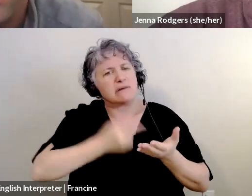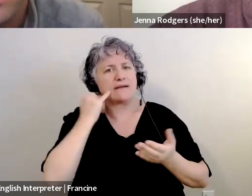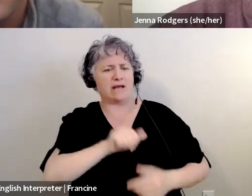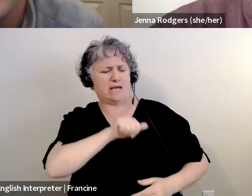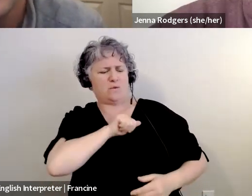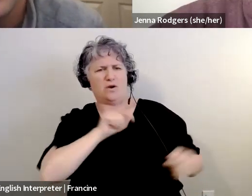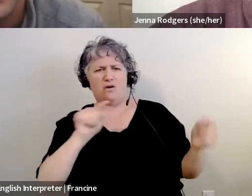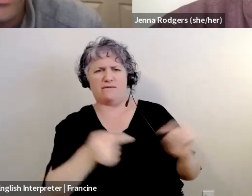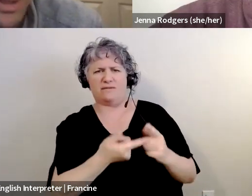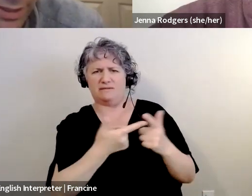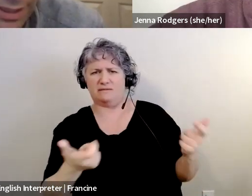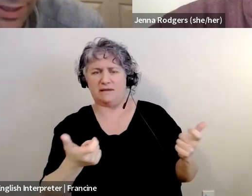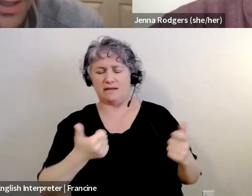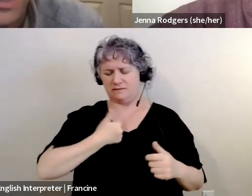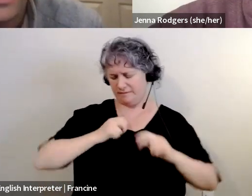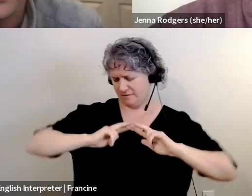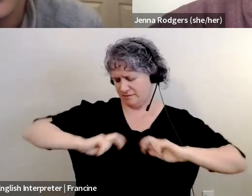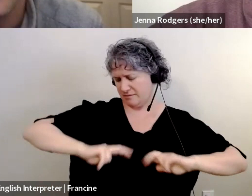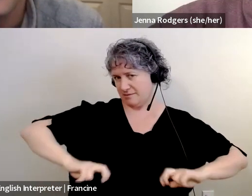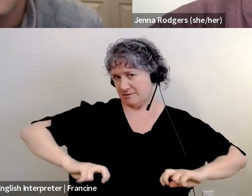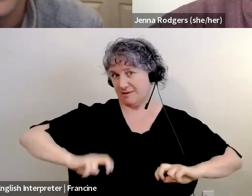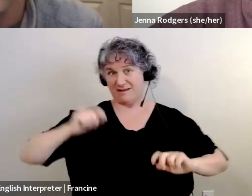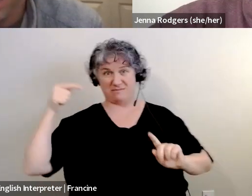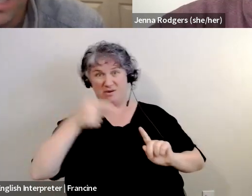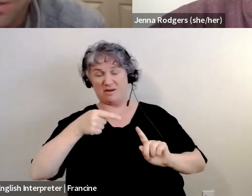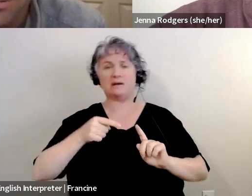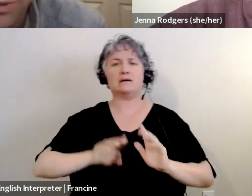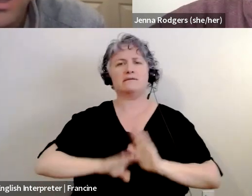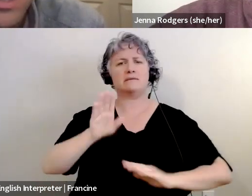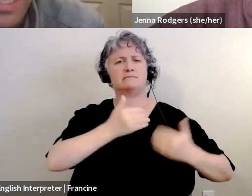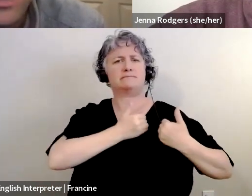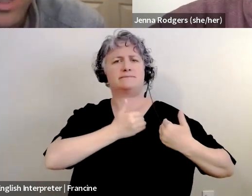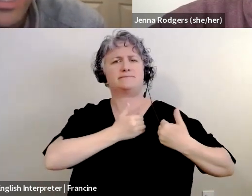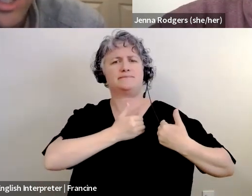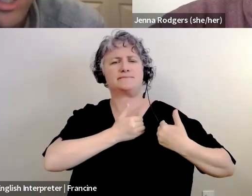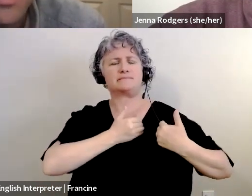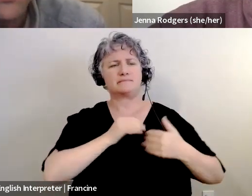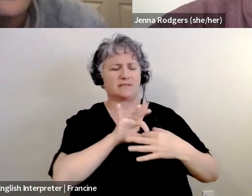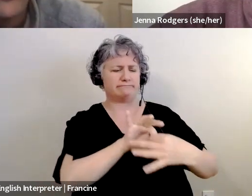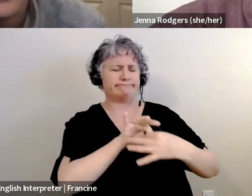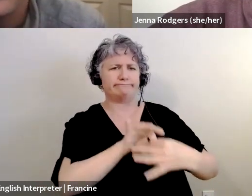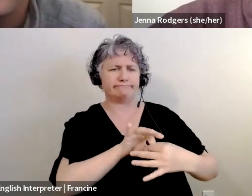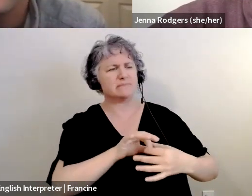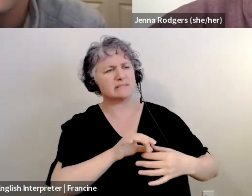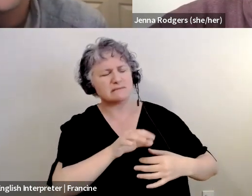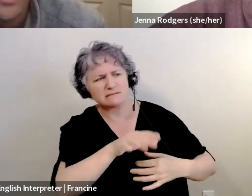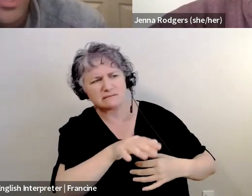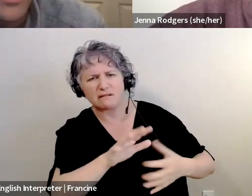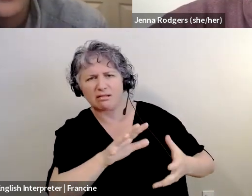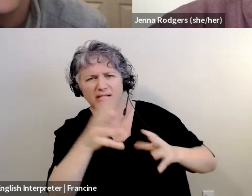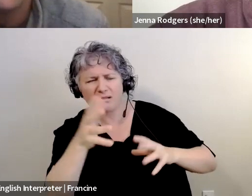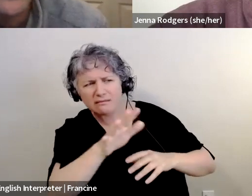again about developing accountability. Which again is about building on staying in relationships. So being okay with